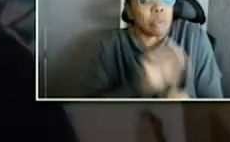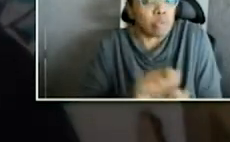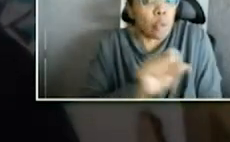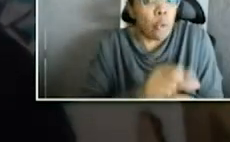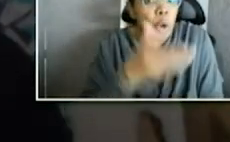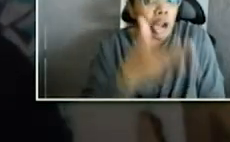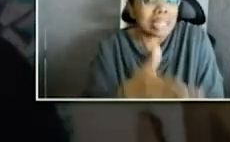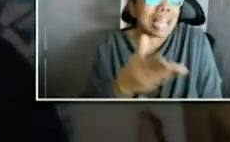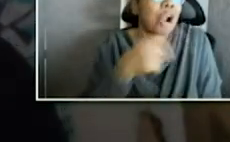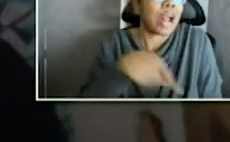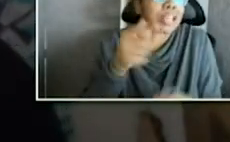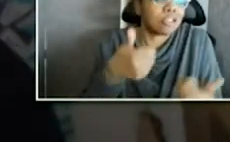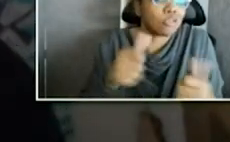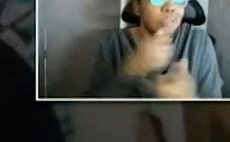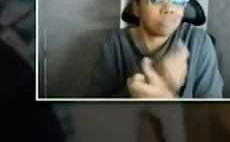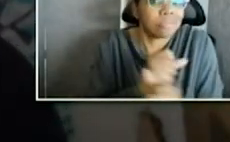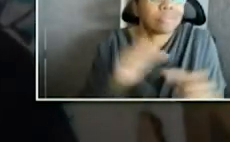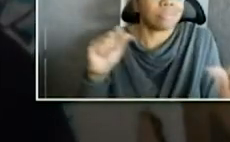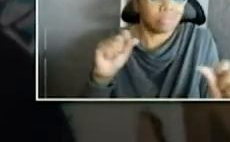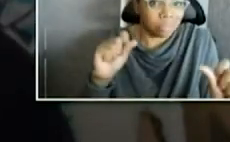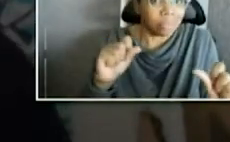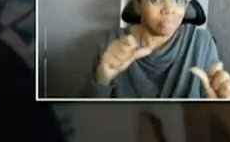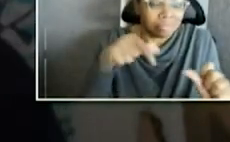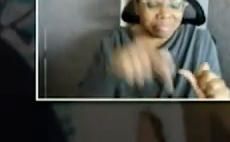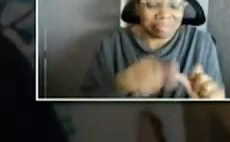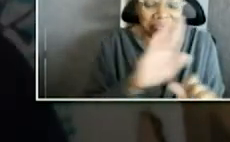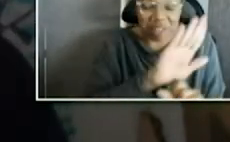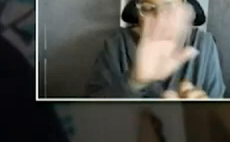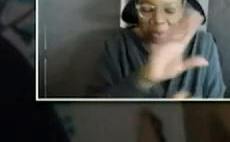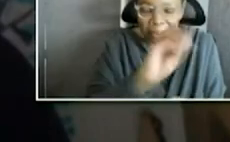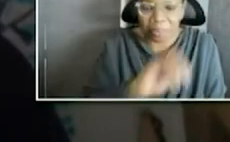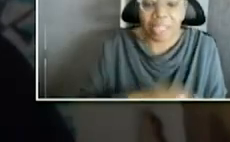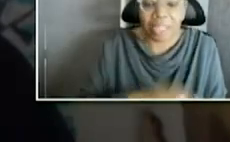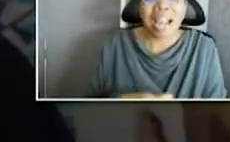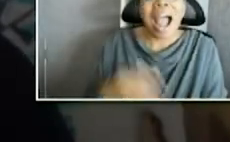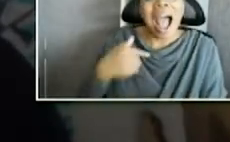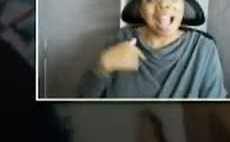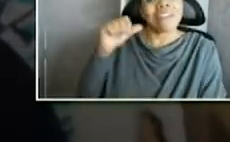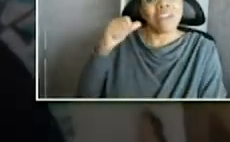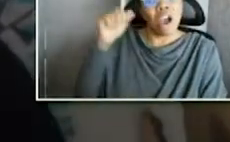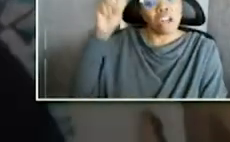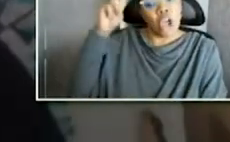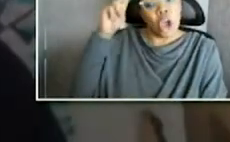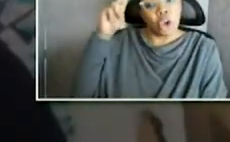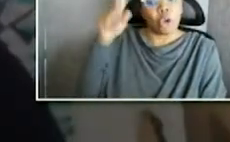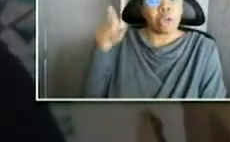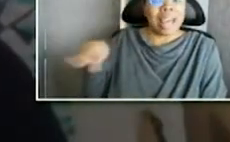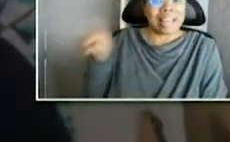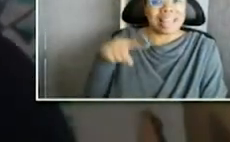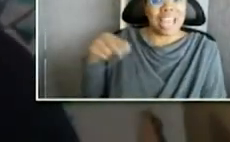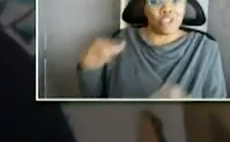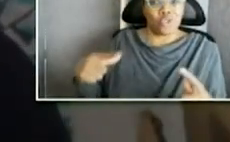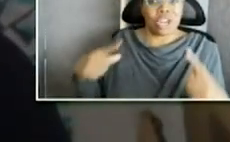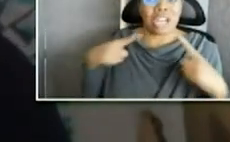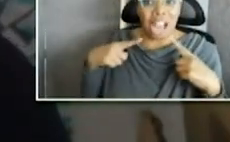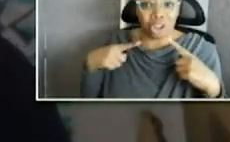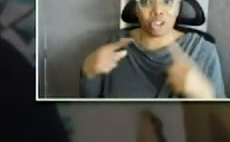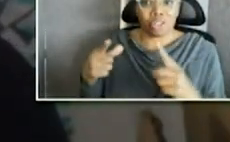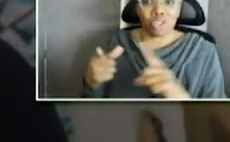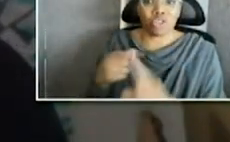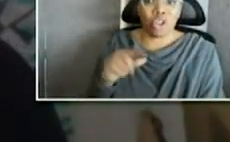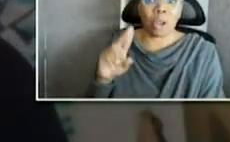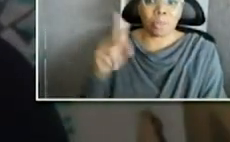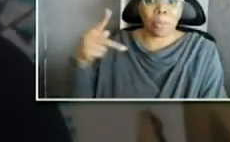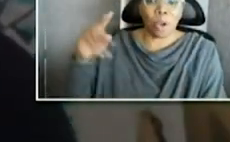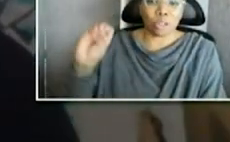also feels very personal for me because I have an aunt and an uncle who are retired lifelong postal workers in New Jersey. I'm excited for